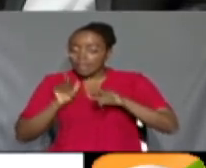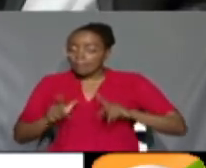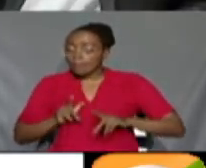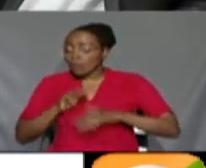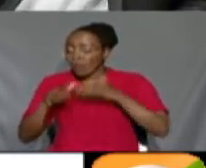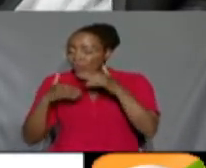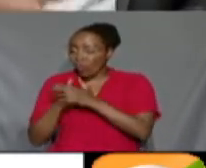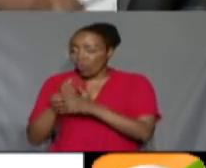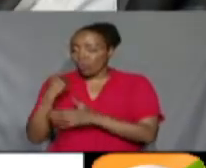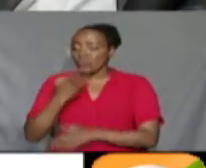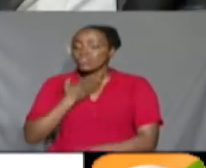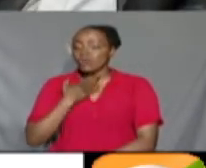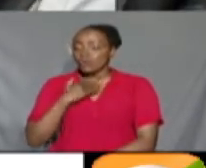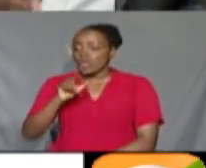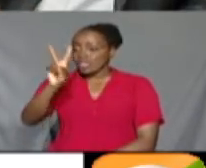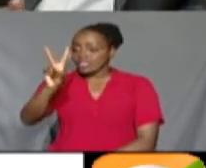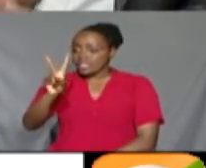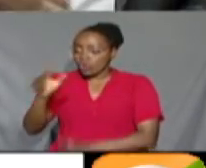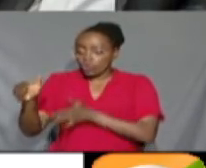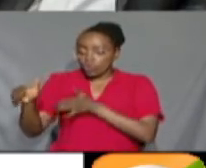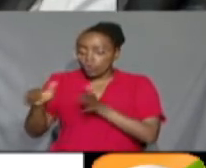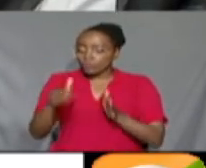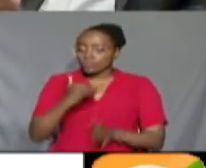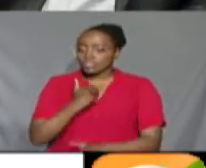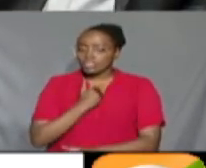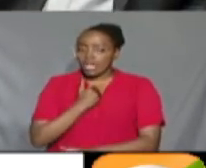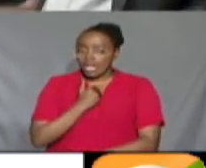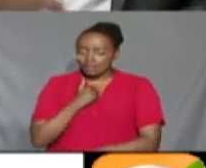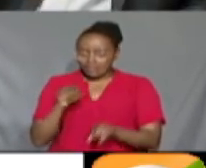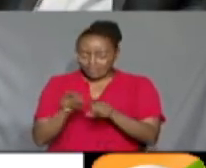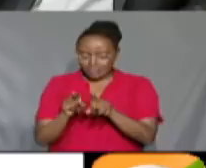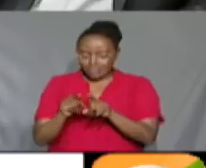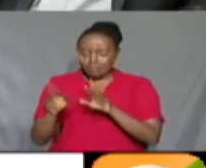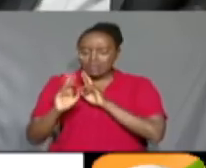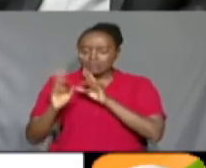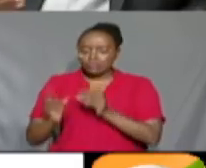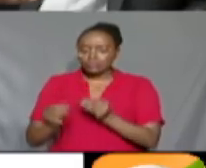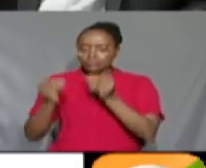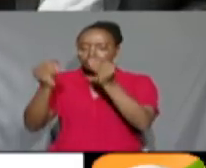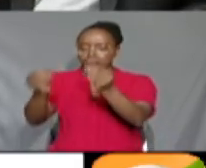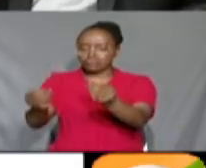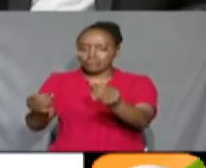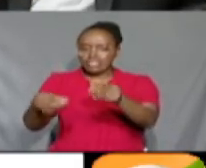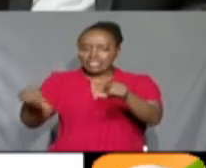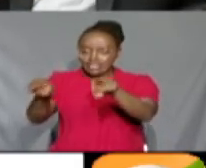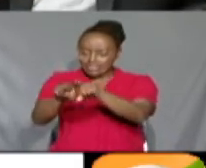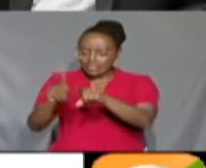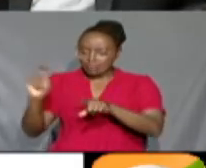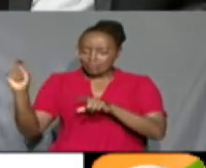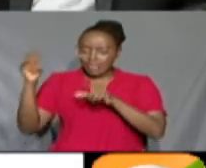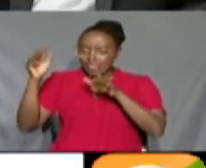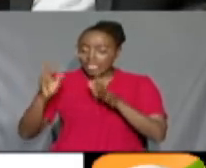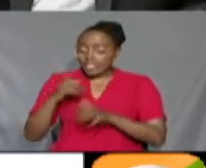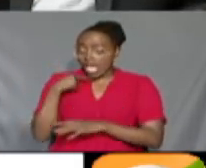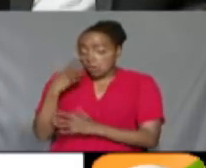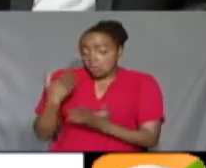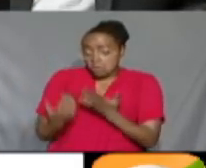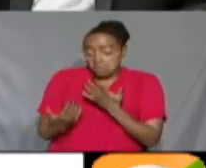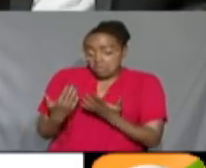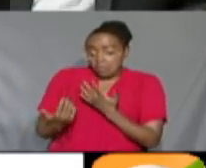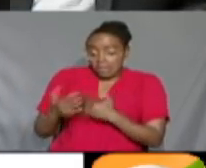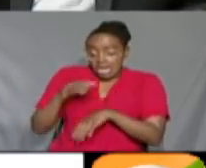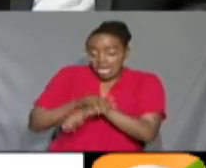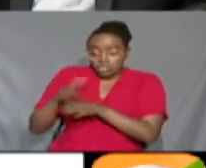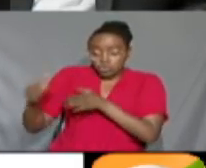wanted. Now they have a second opportunity to subject the same report to the same to Kenyans now who maybe have not gotten